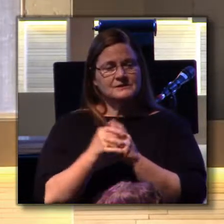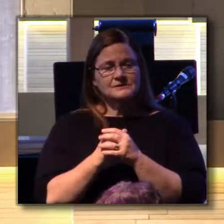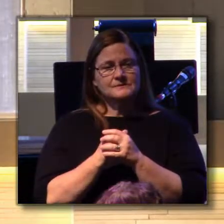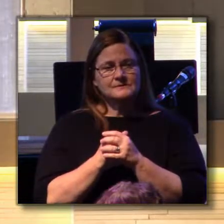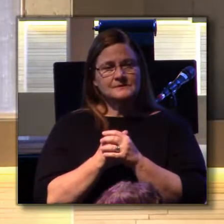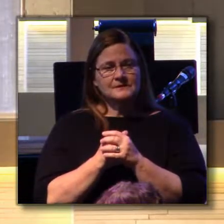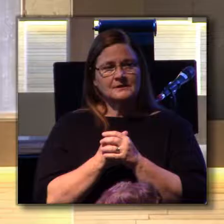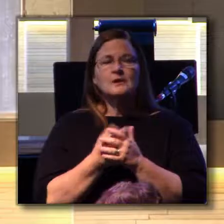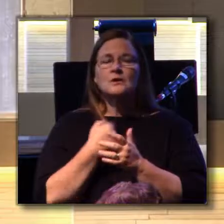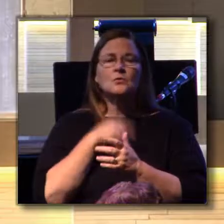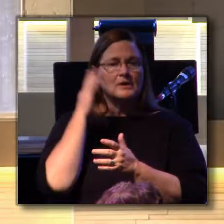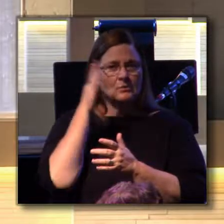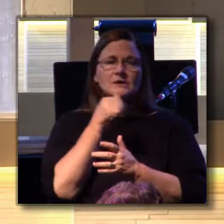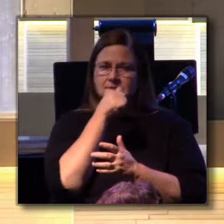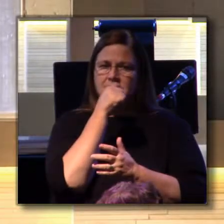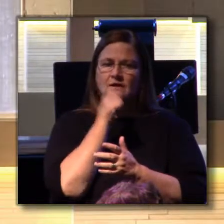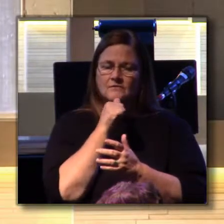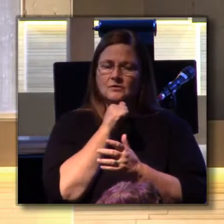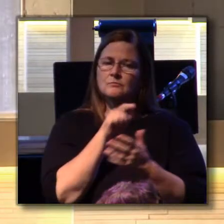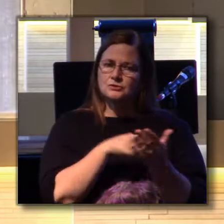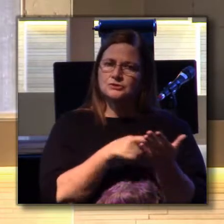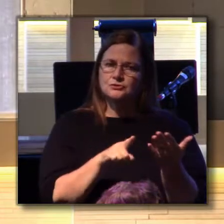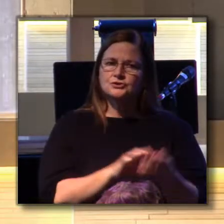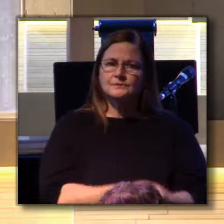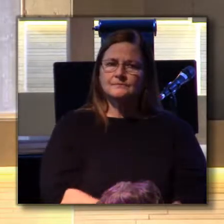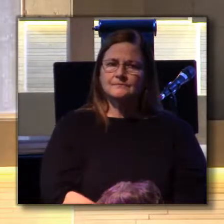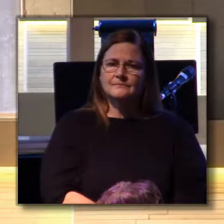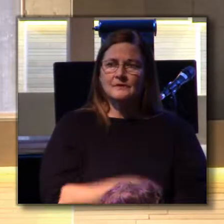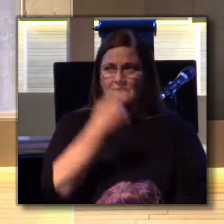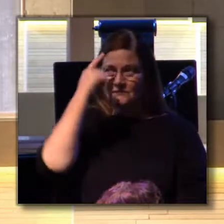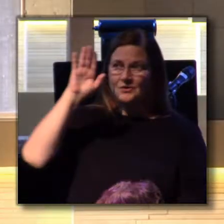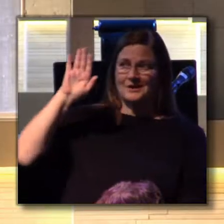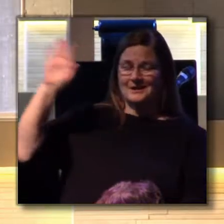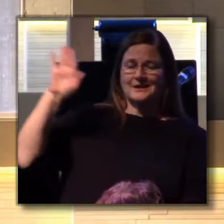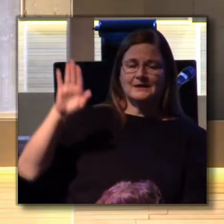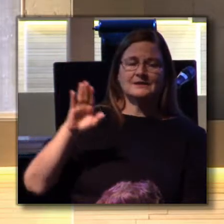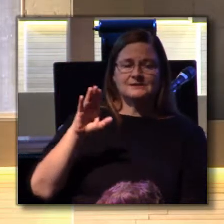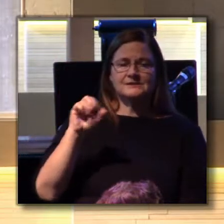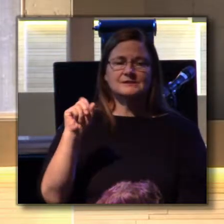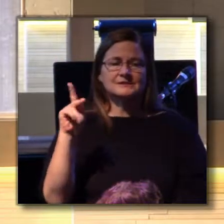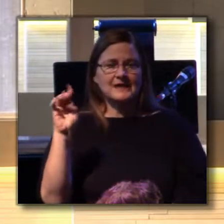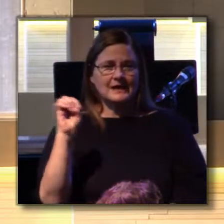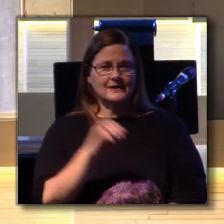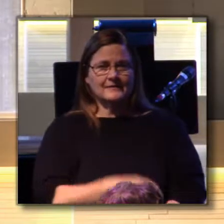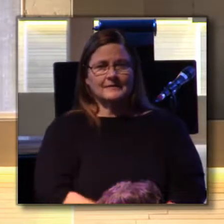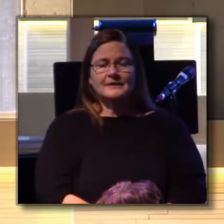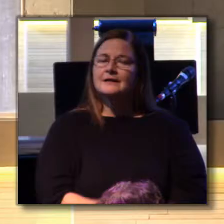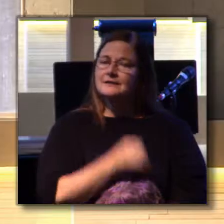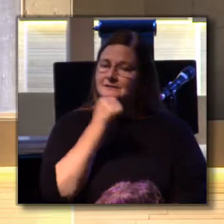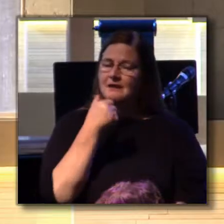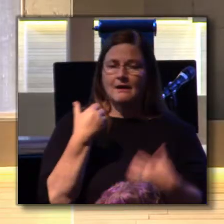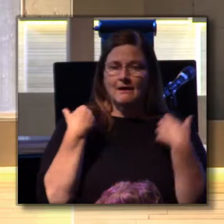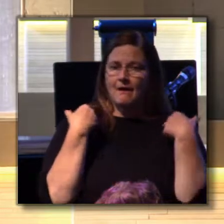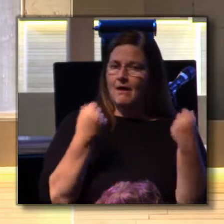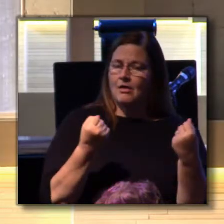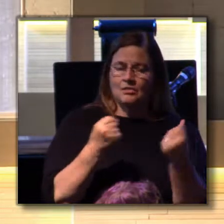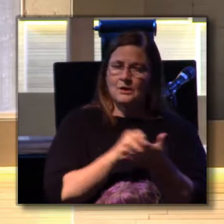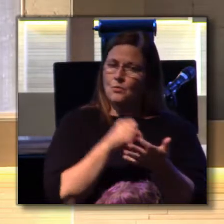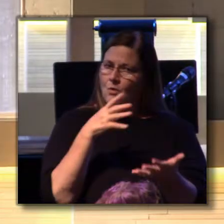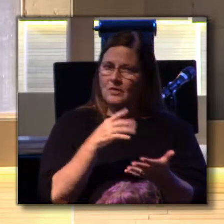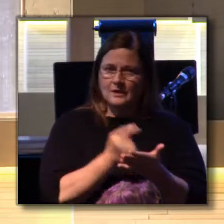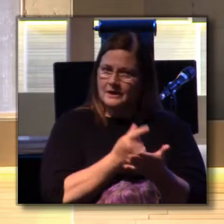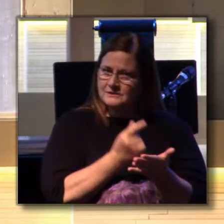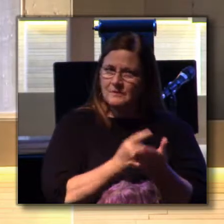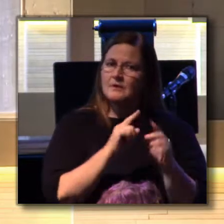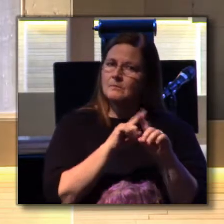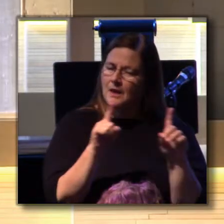we will suffer persecution for his sake. And so it is not a health and wealth gospel, but it is a gospel that